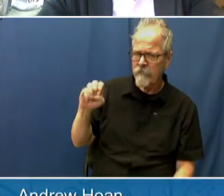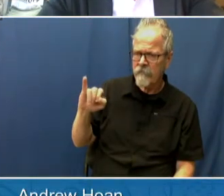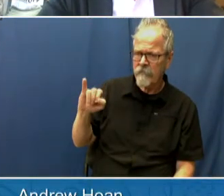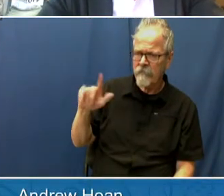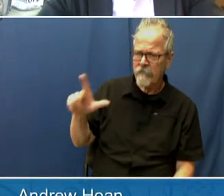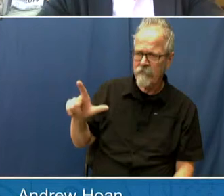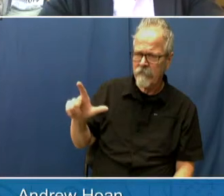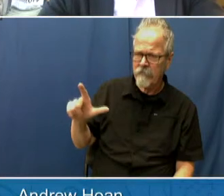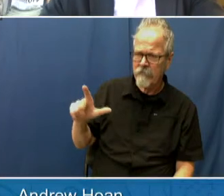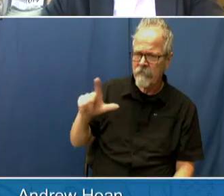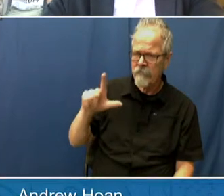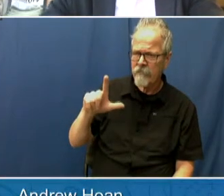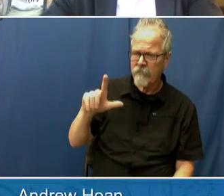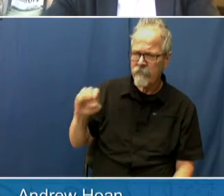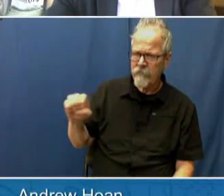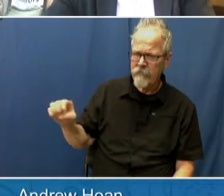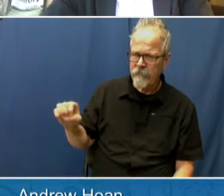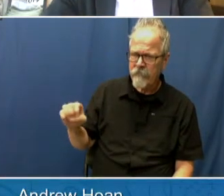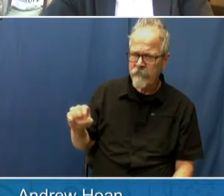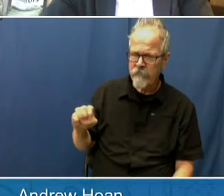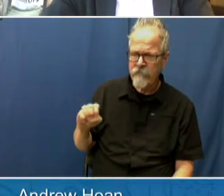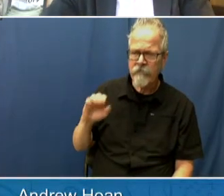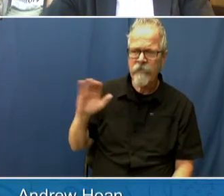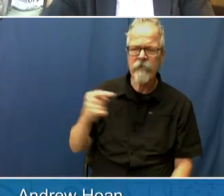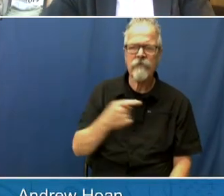Association. Thank you, Neil.